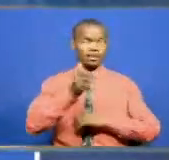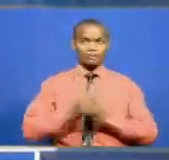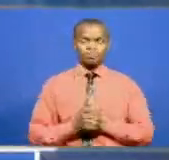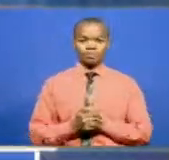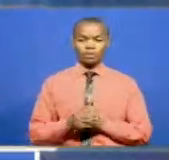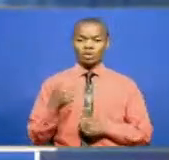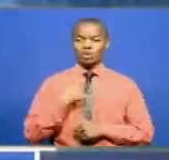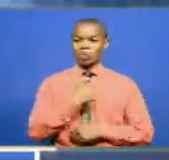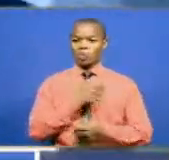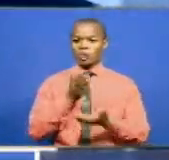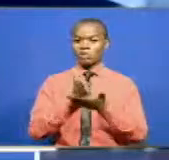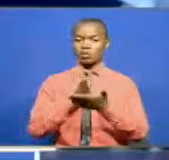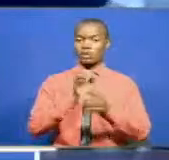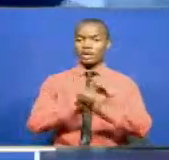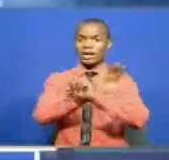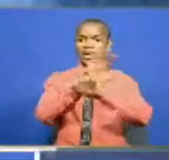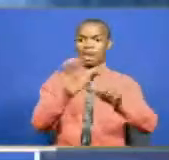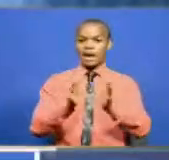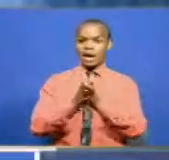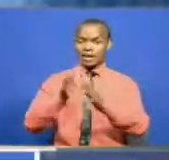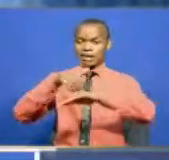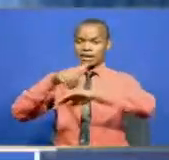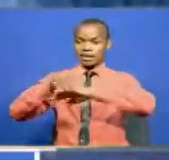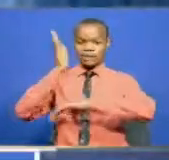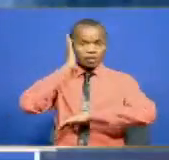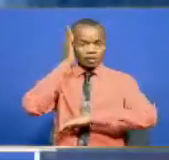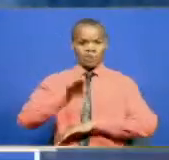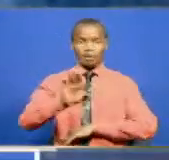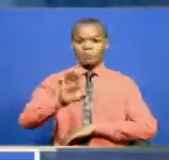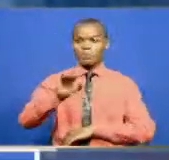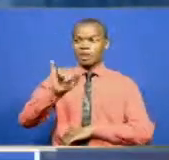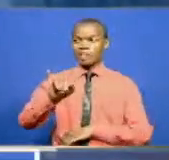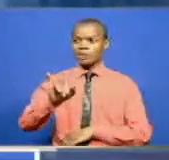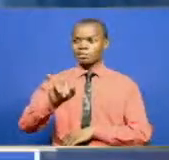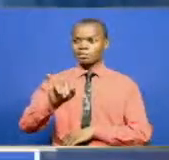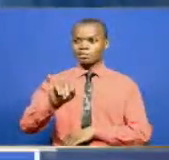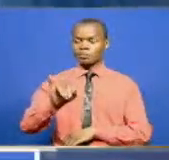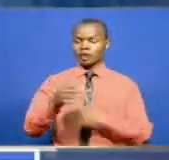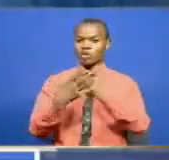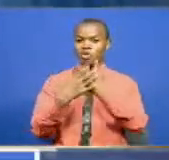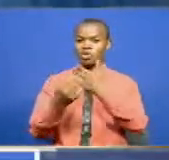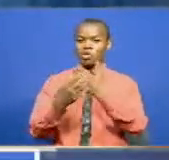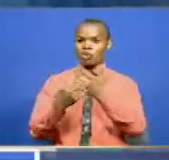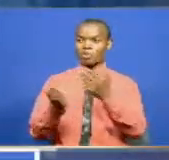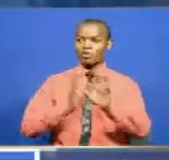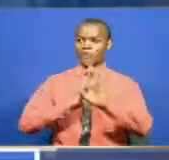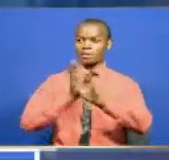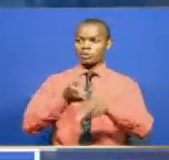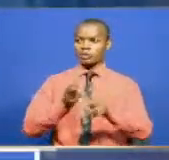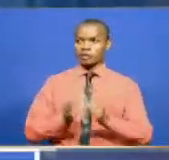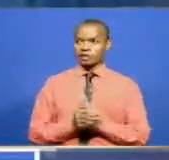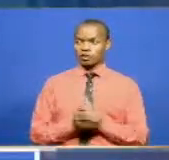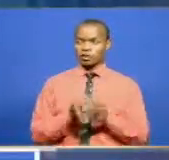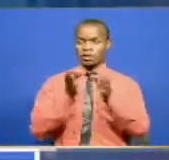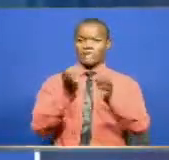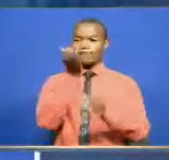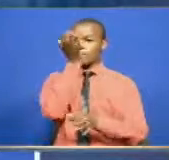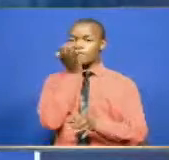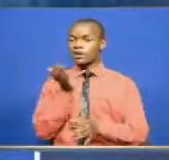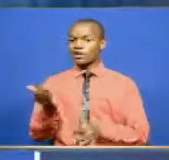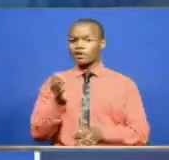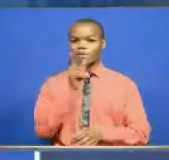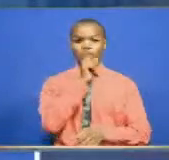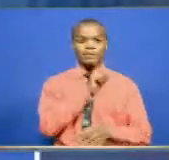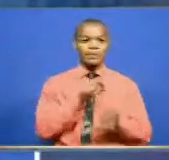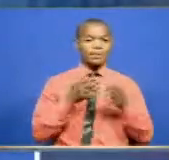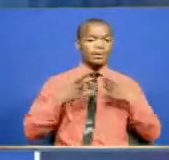clear, and we will send the BBI Secretariat a copy of this report. If they ignore it, the public